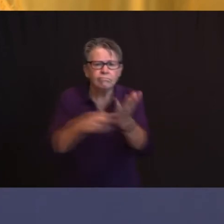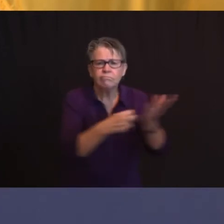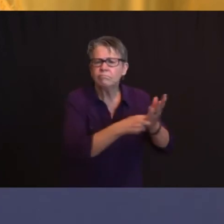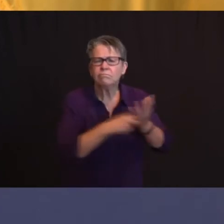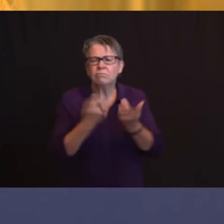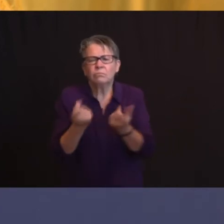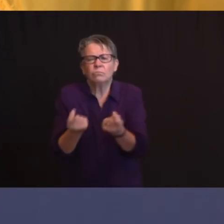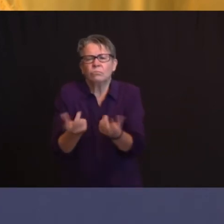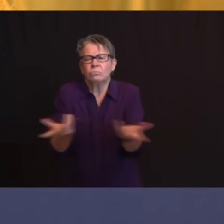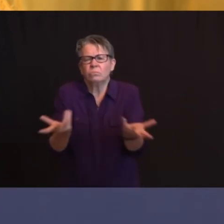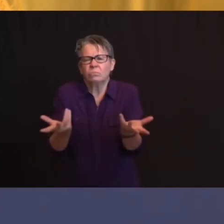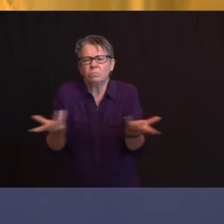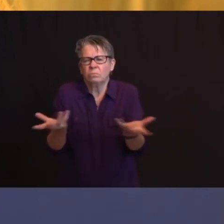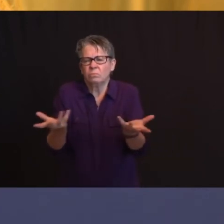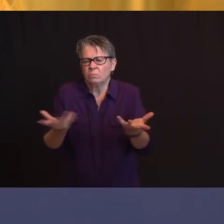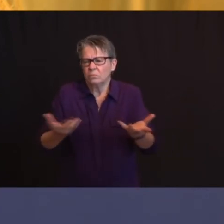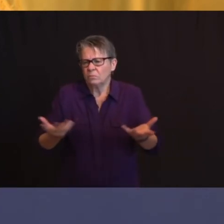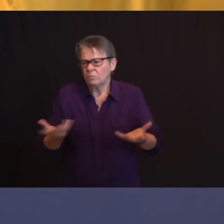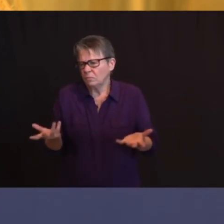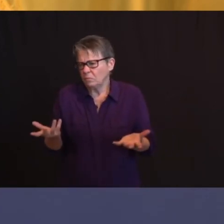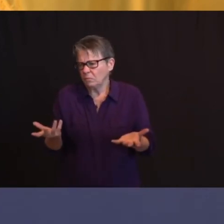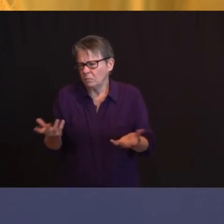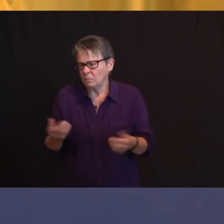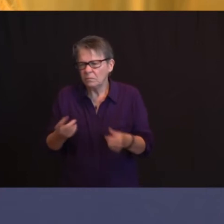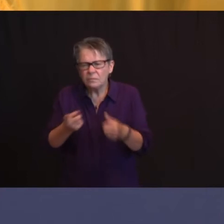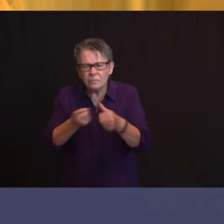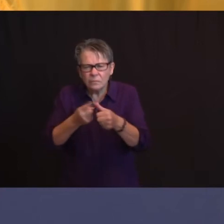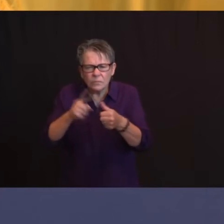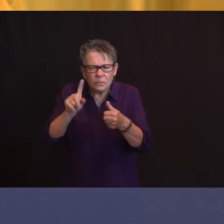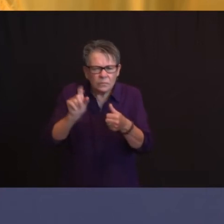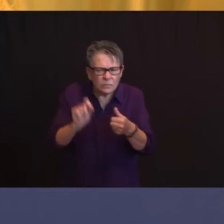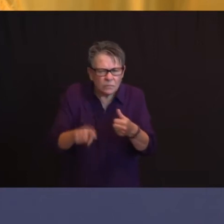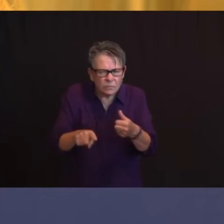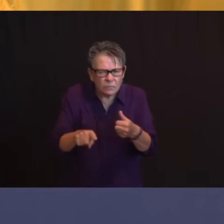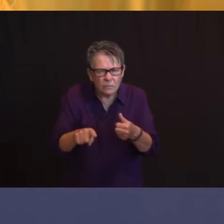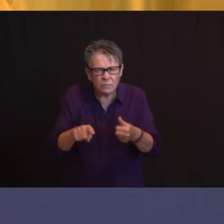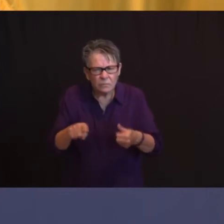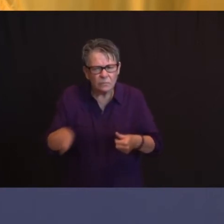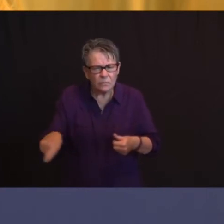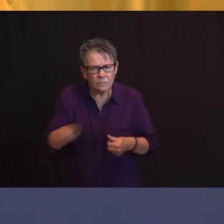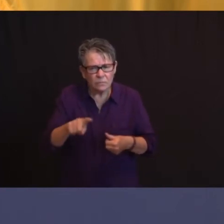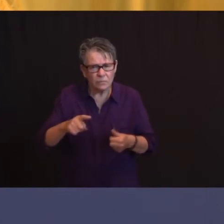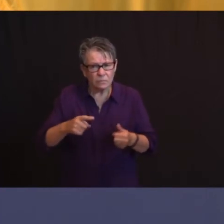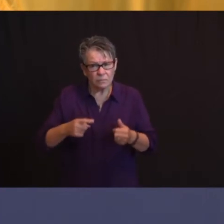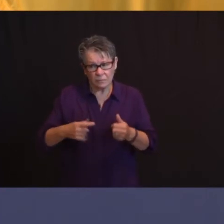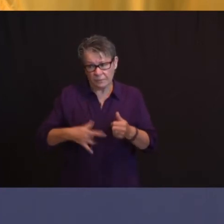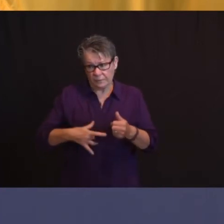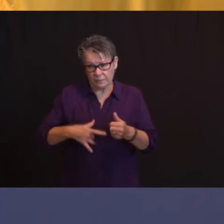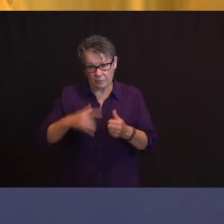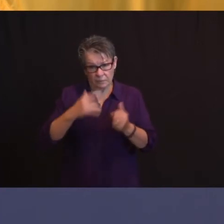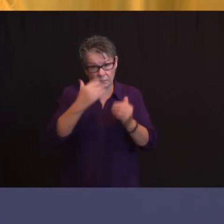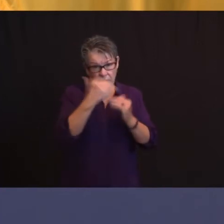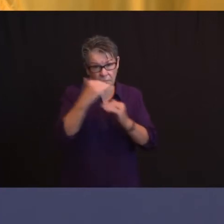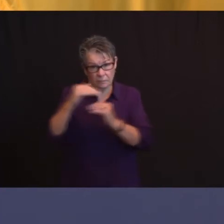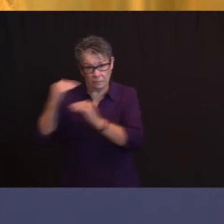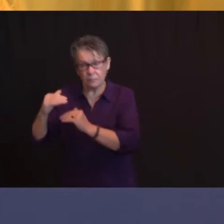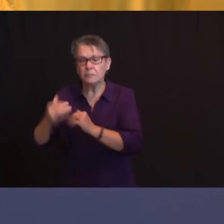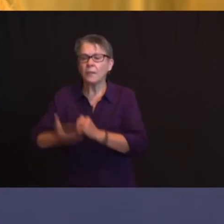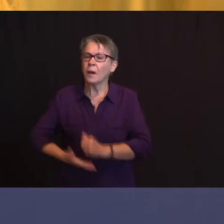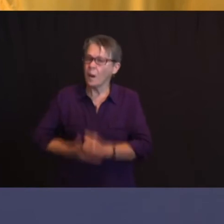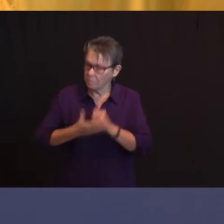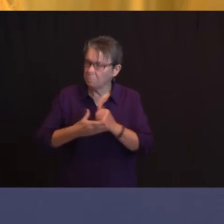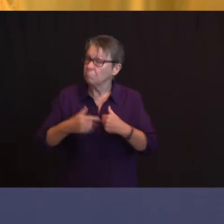First question is, are we confident that the steps we've taken will have an impact? I am confident that they will. So in other words, we don't do this just sort of, hey,